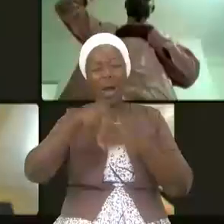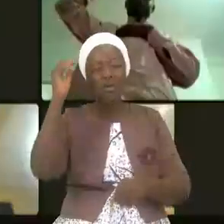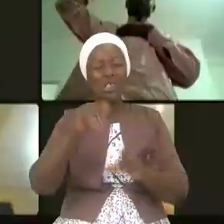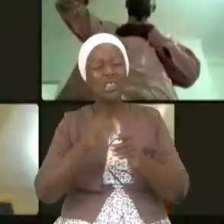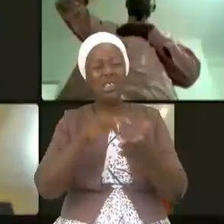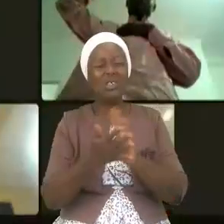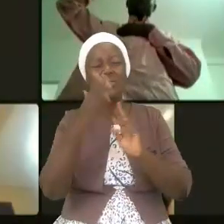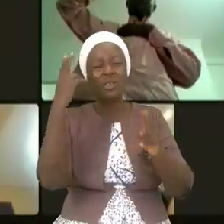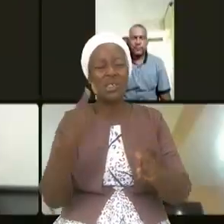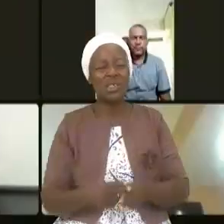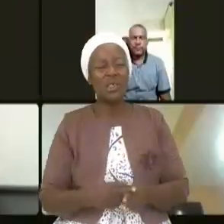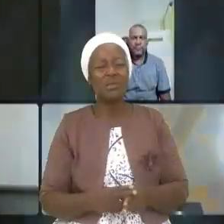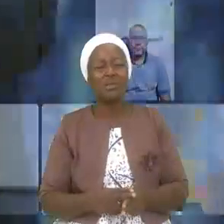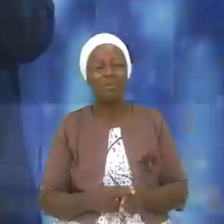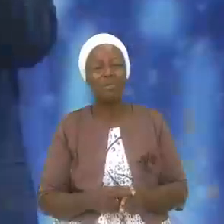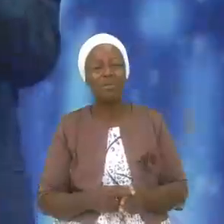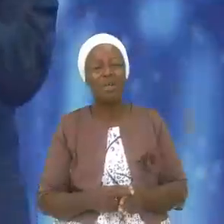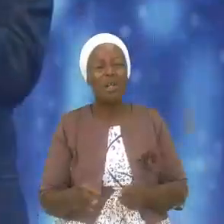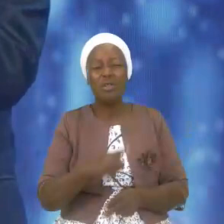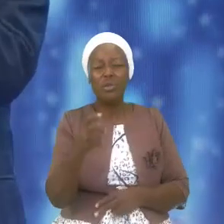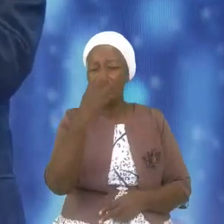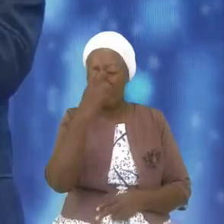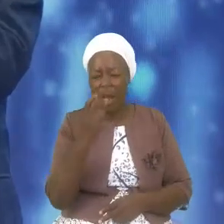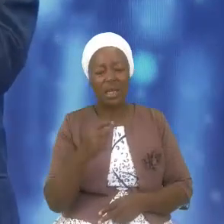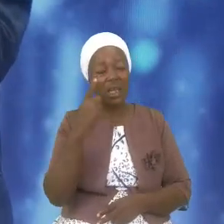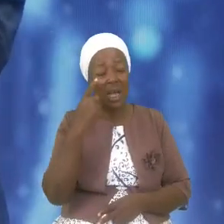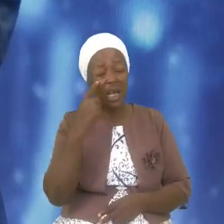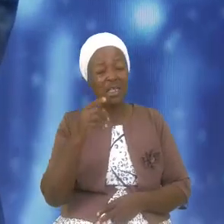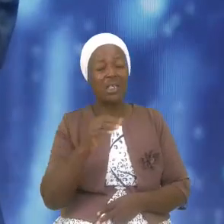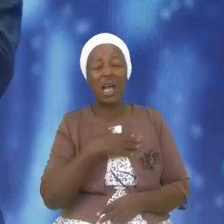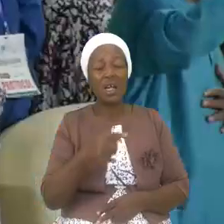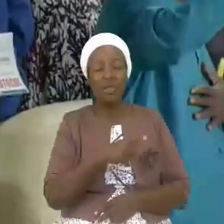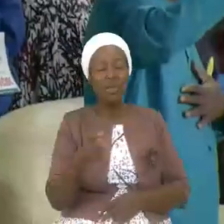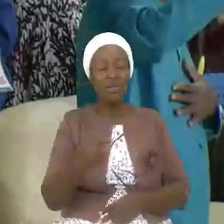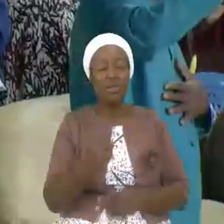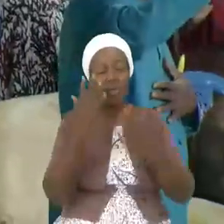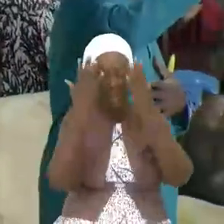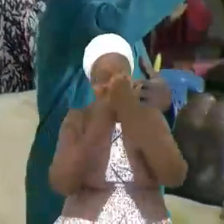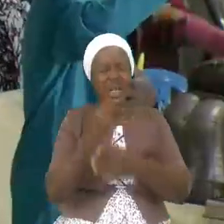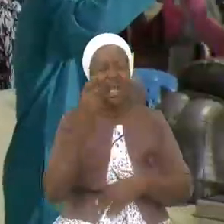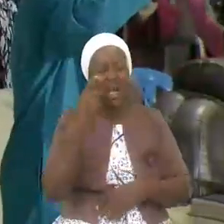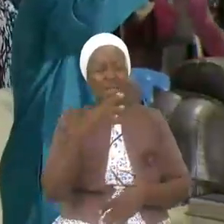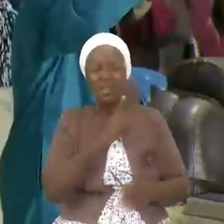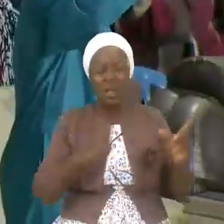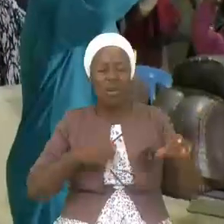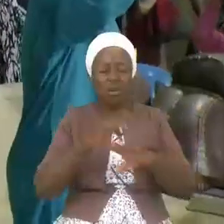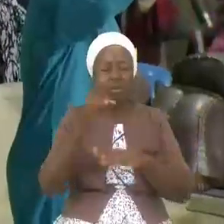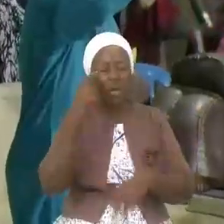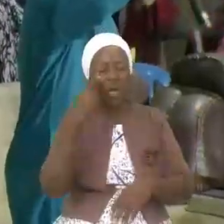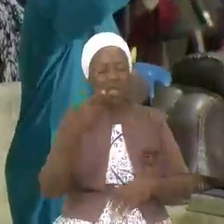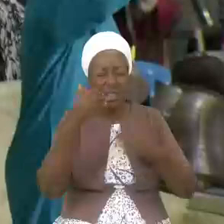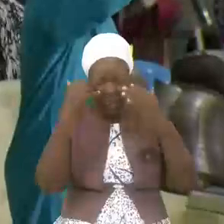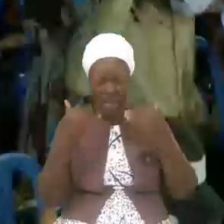eyes and those dim eyes, the Lord touch your eyes right now. Be healed in